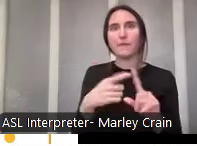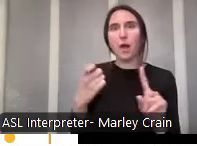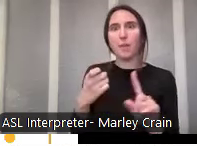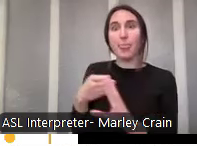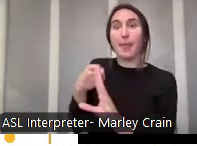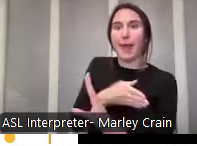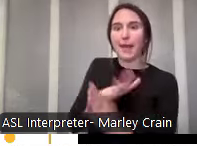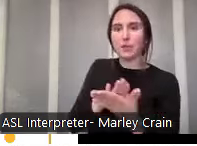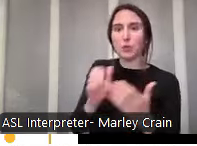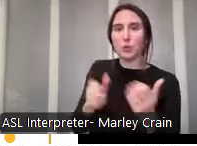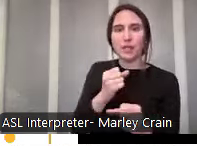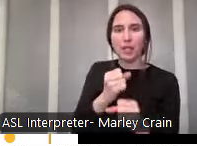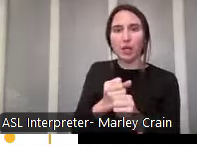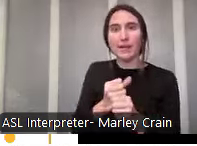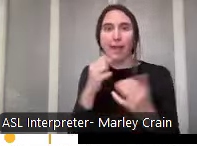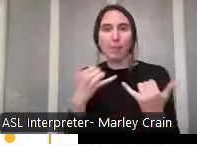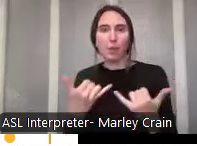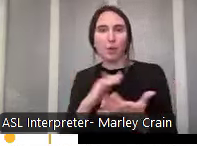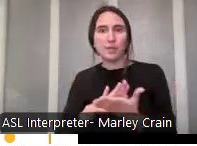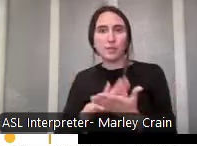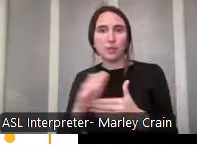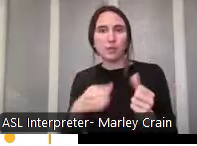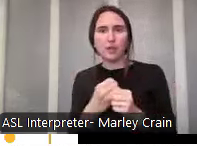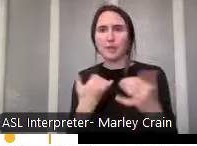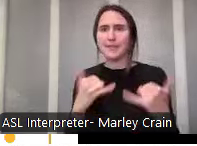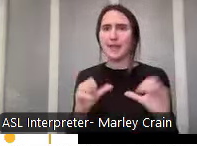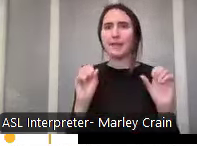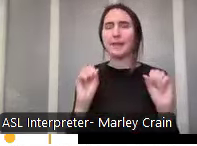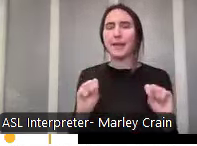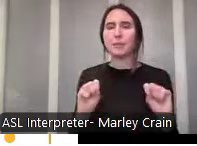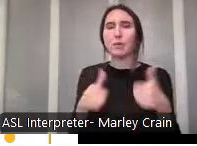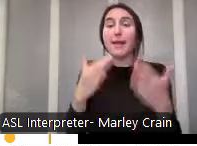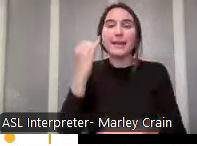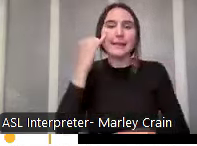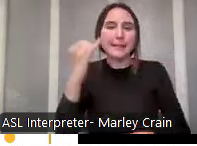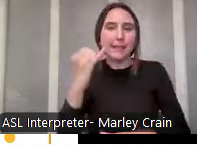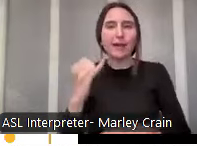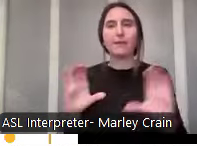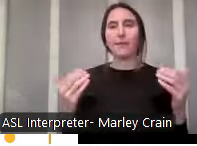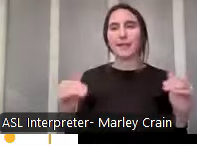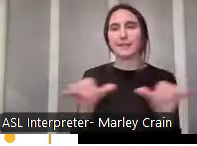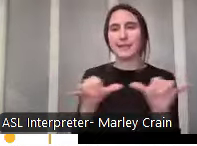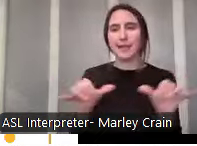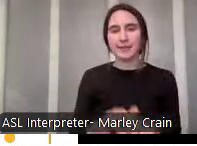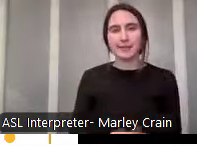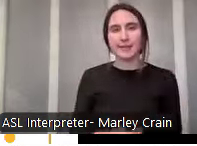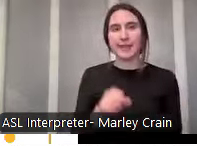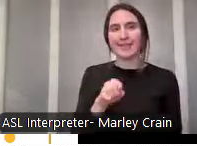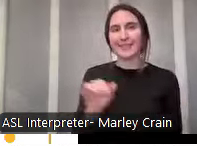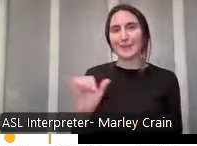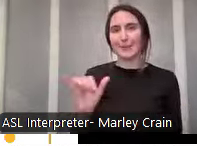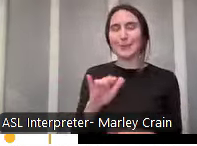Finally, you can look on the school quality reports. This is also digging way into the weeds, but you look